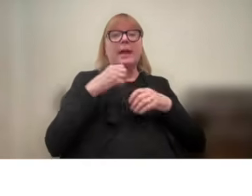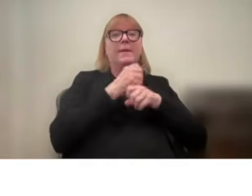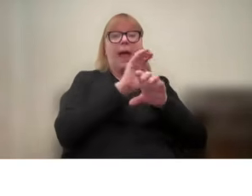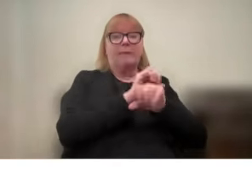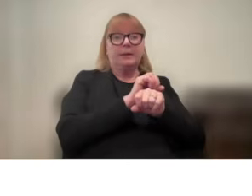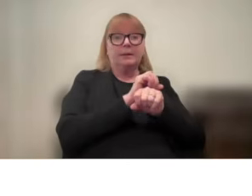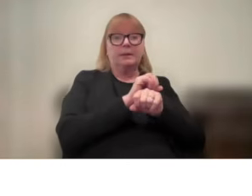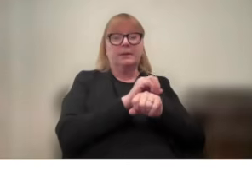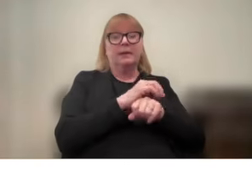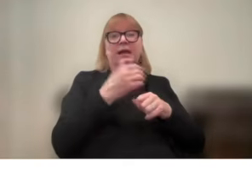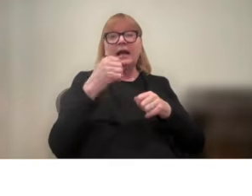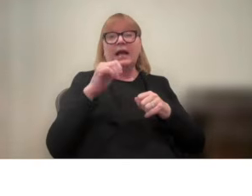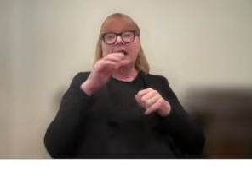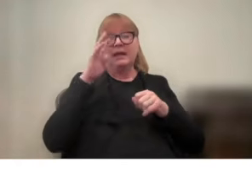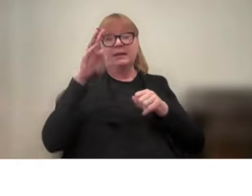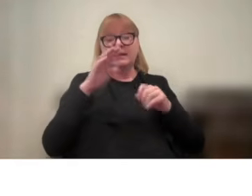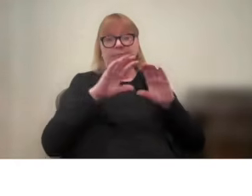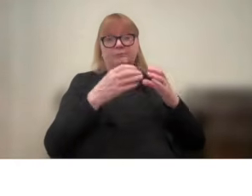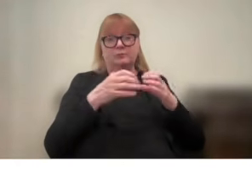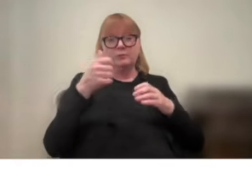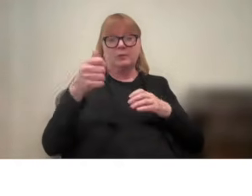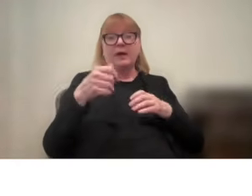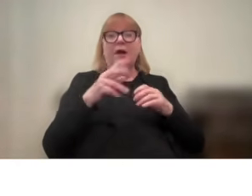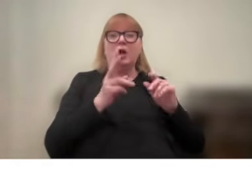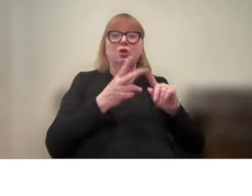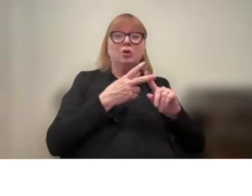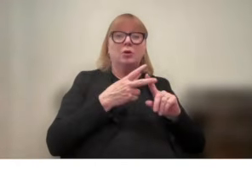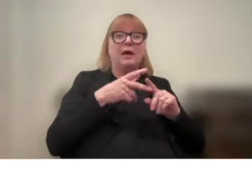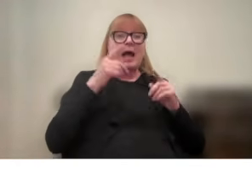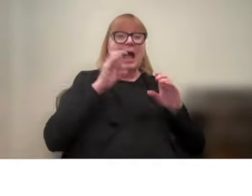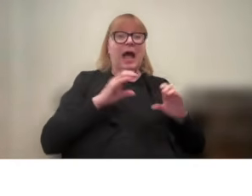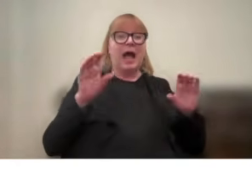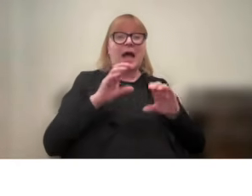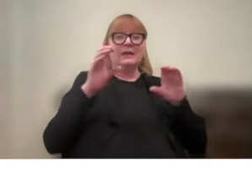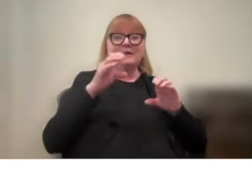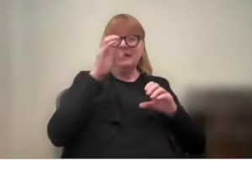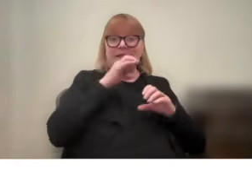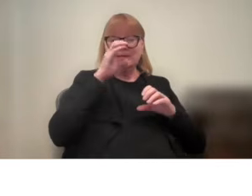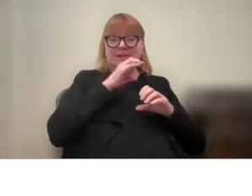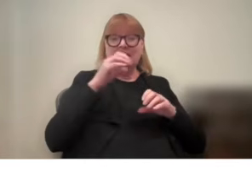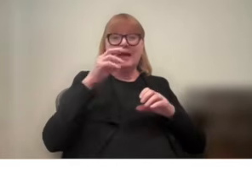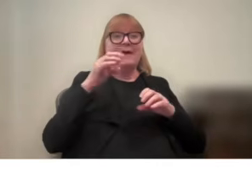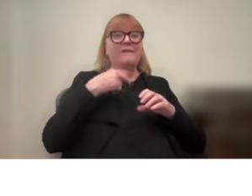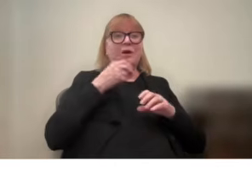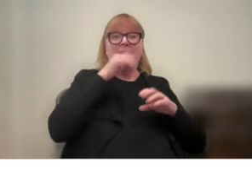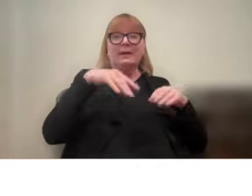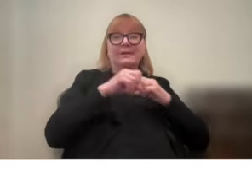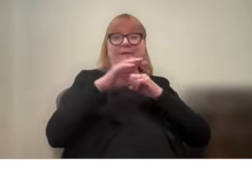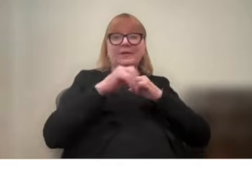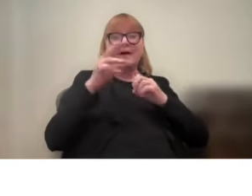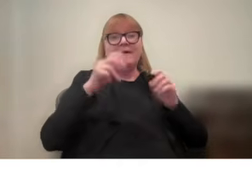habit, any kind of content you create. 2, actively seek out voices that aren't being amplified. So